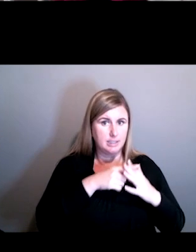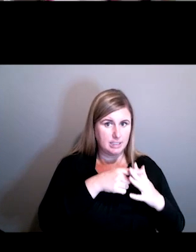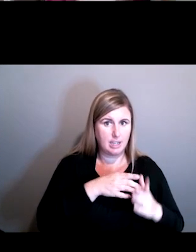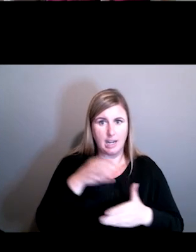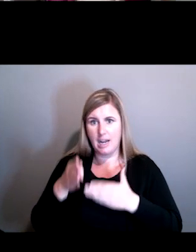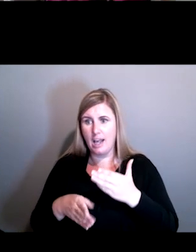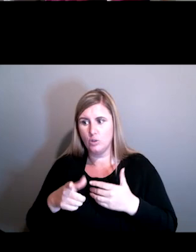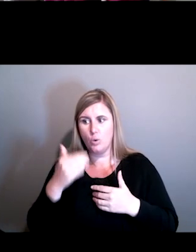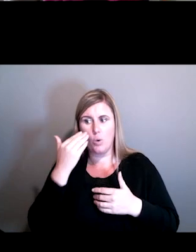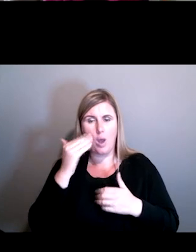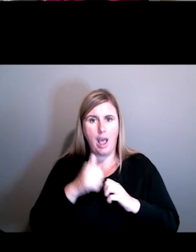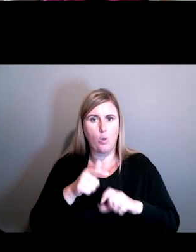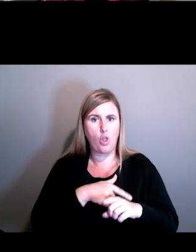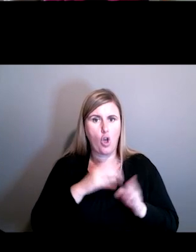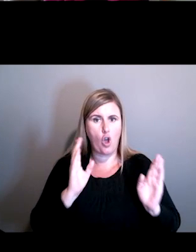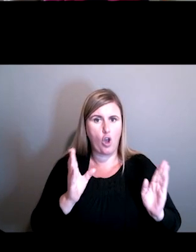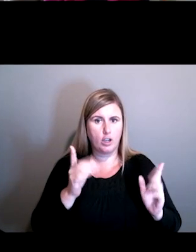long an episode occurs.